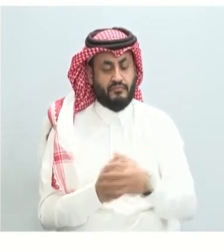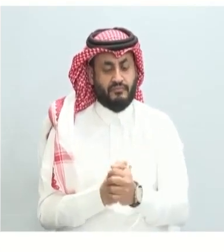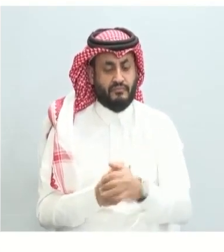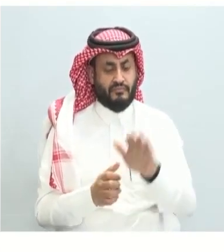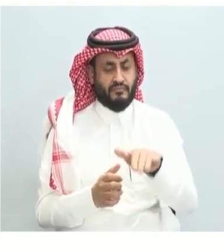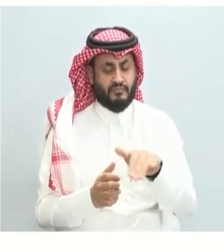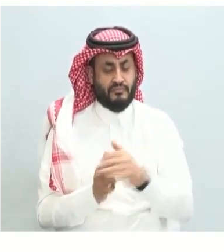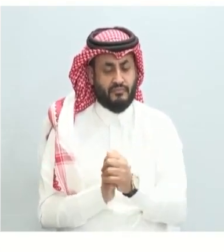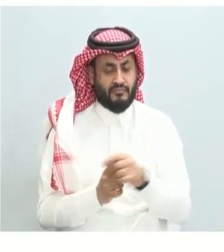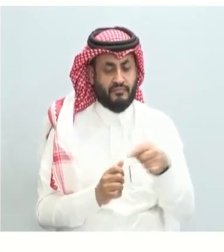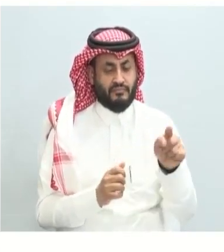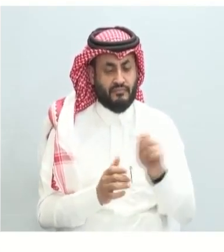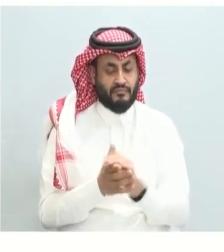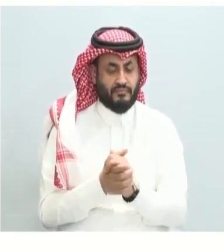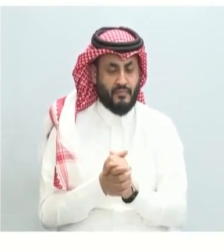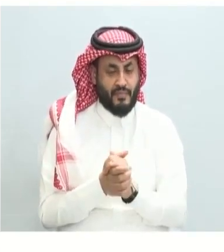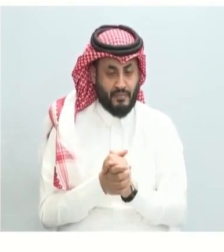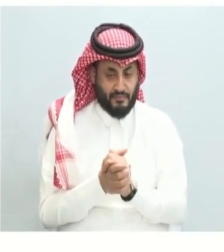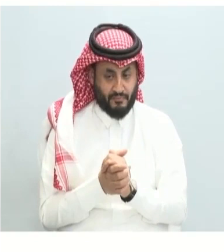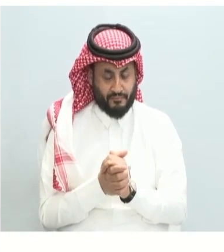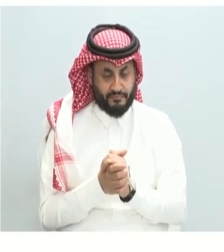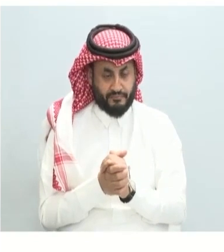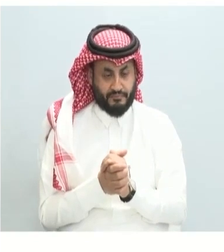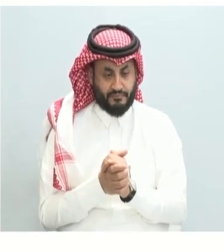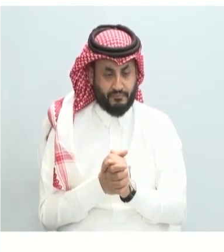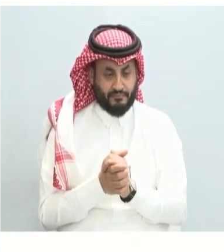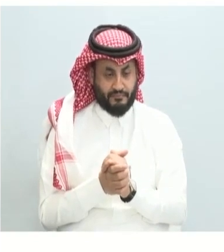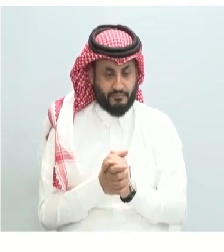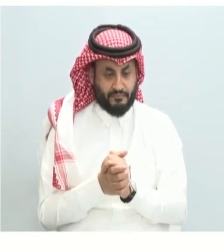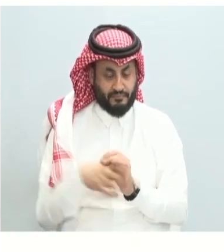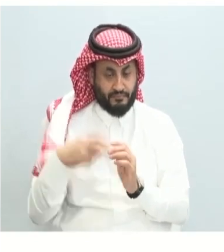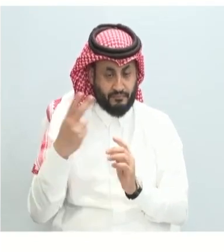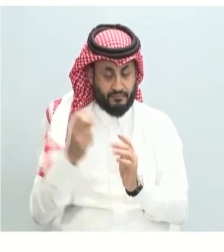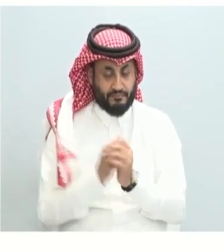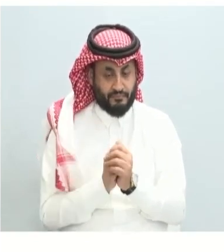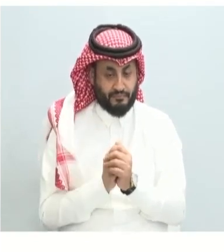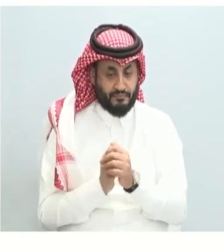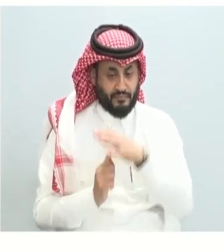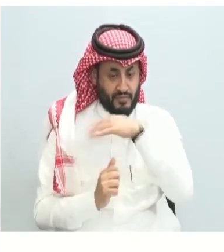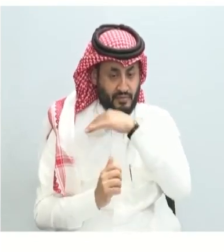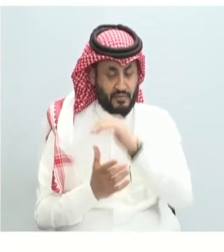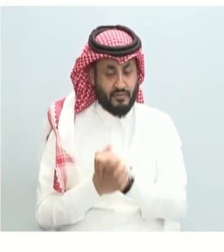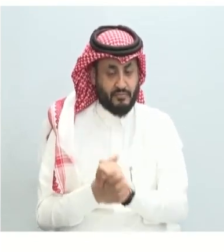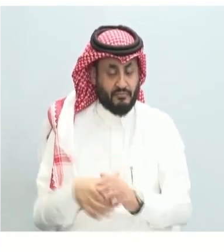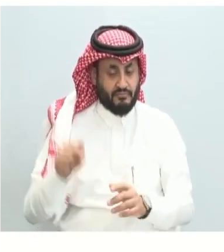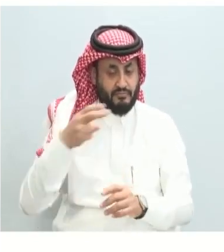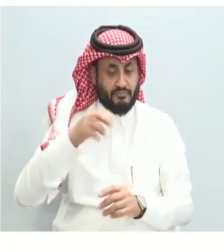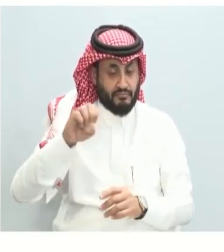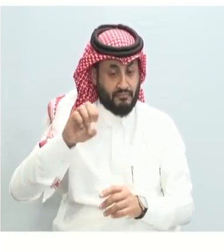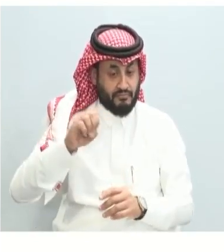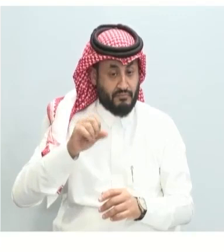put a check mark here in short. What about the second word?